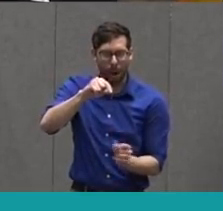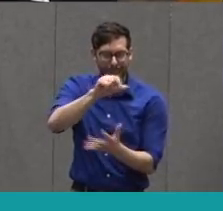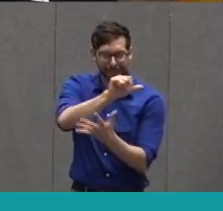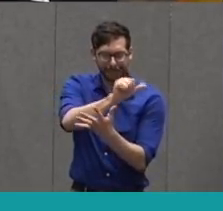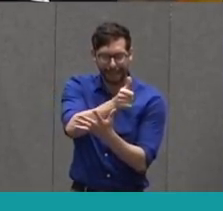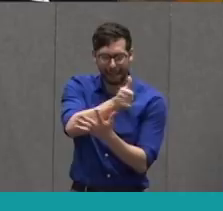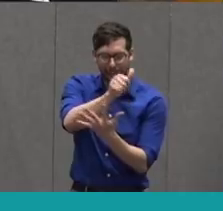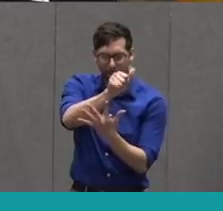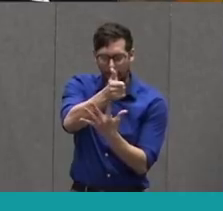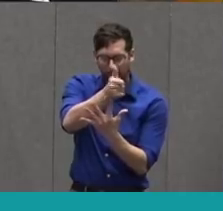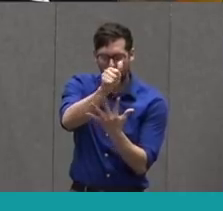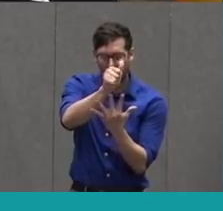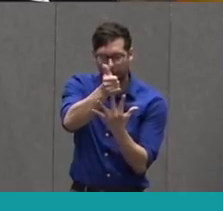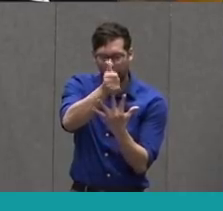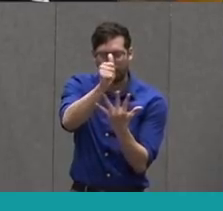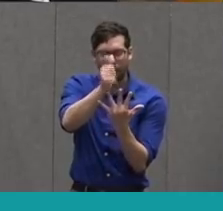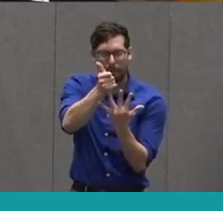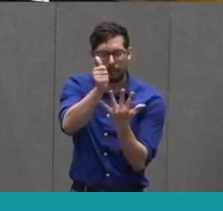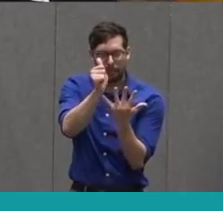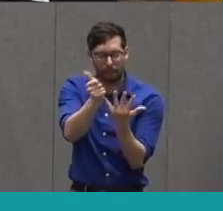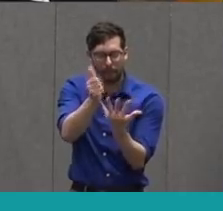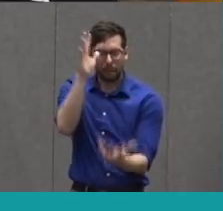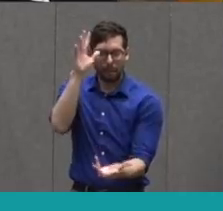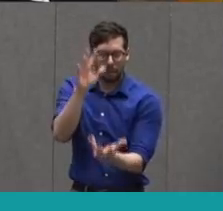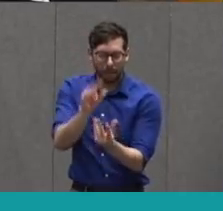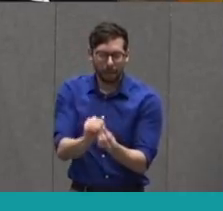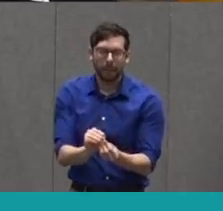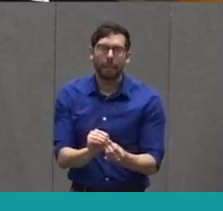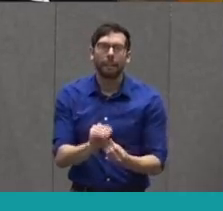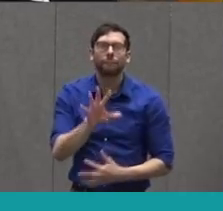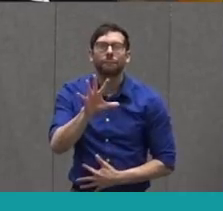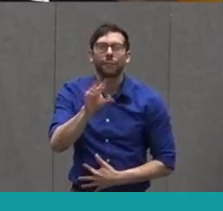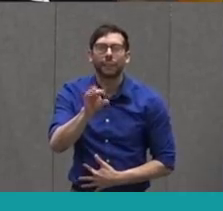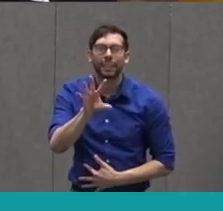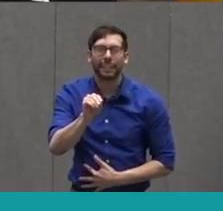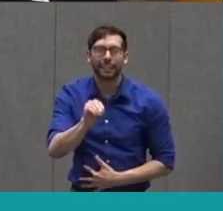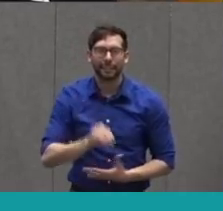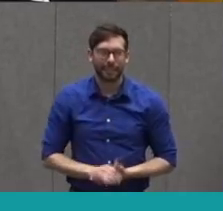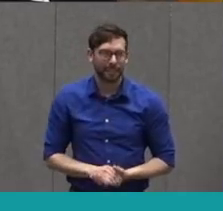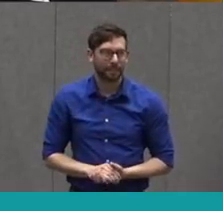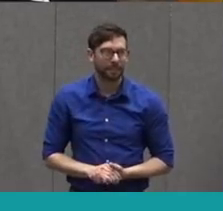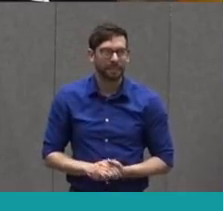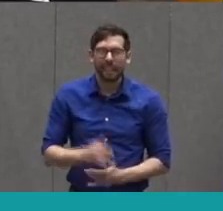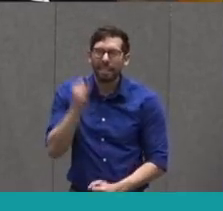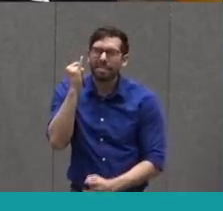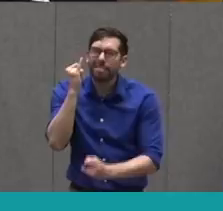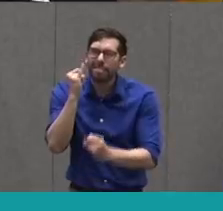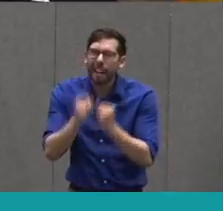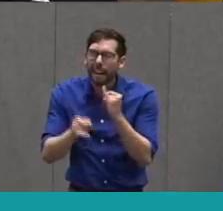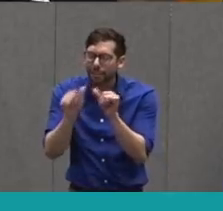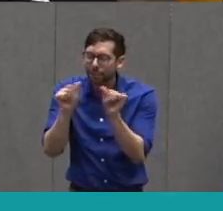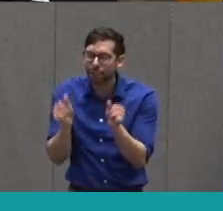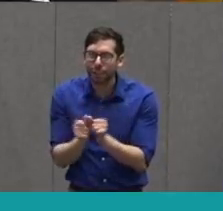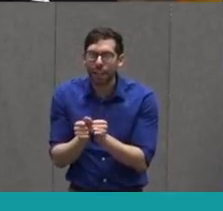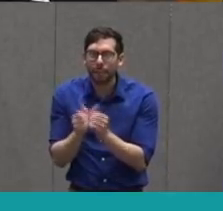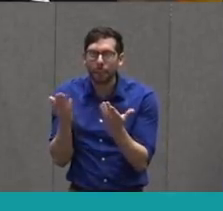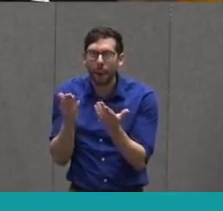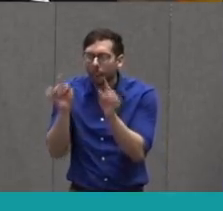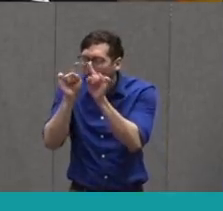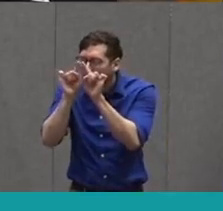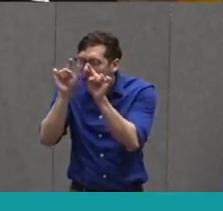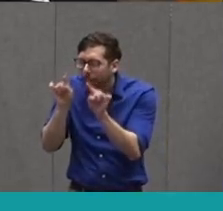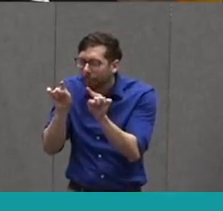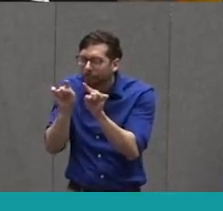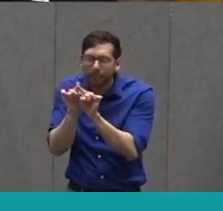50. The last thing that we notice is that we have some cubes. Those base 10 cubes are